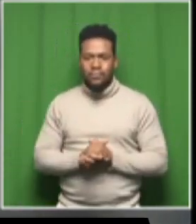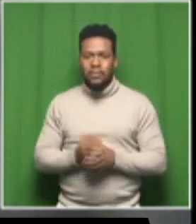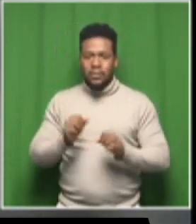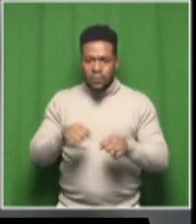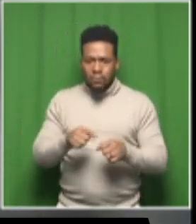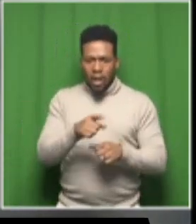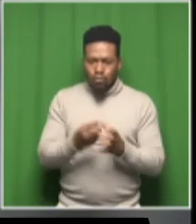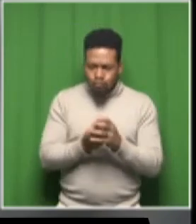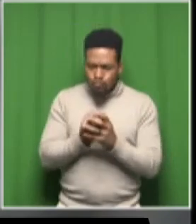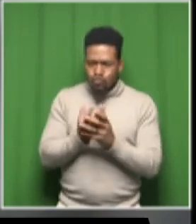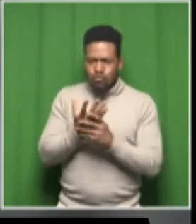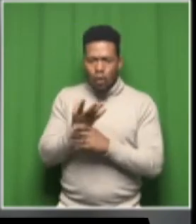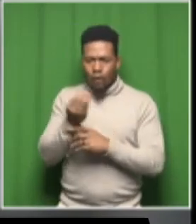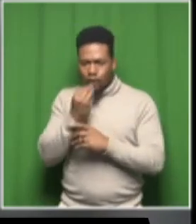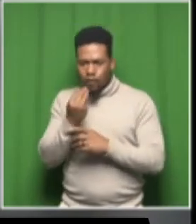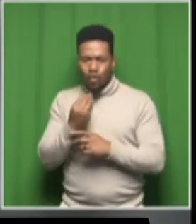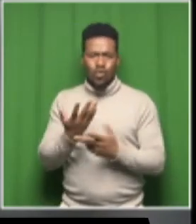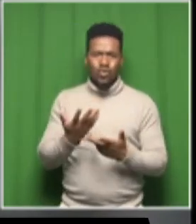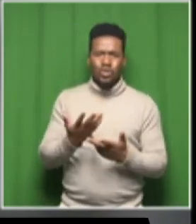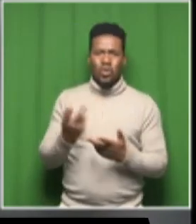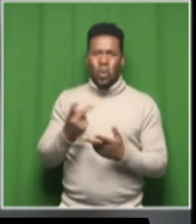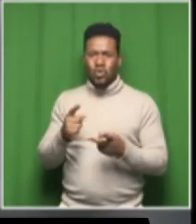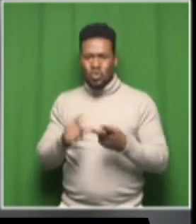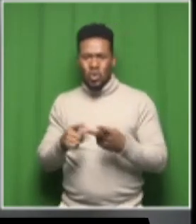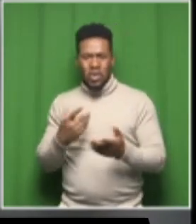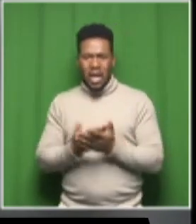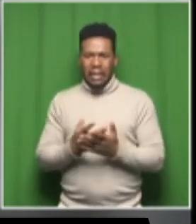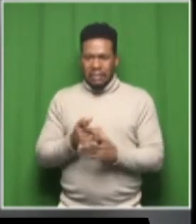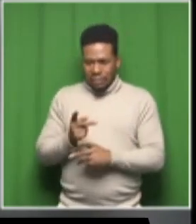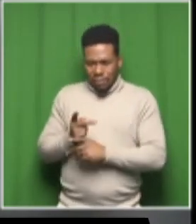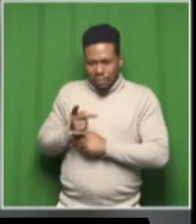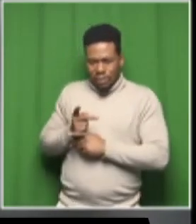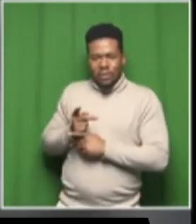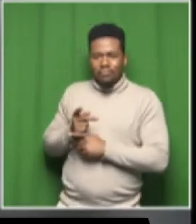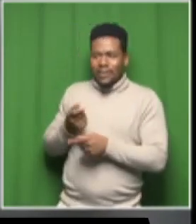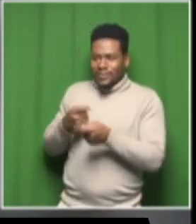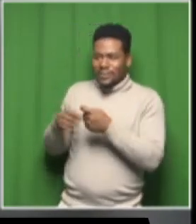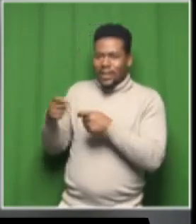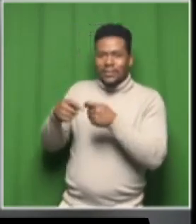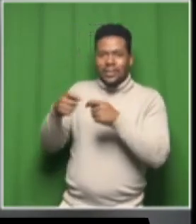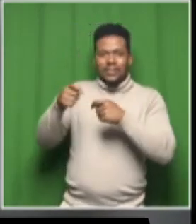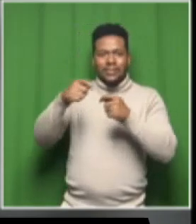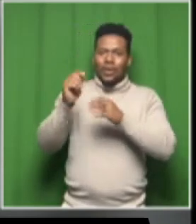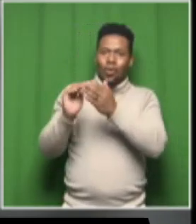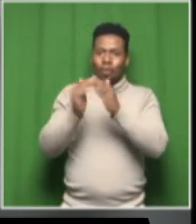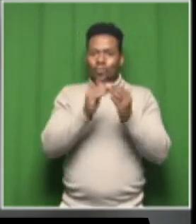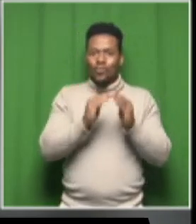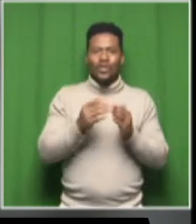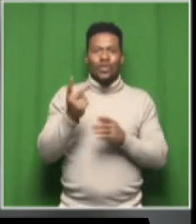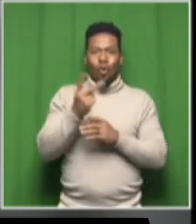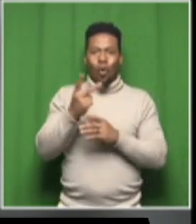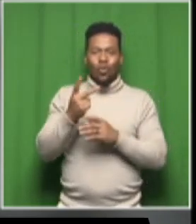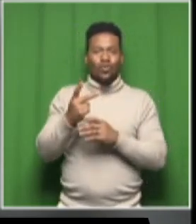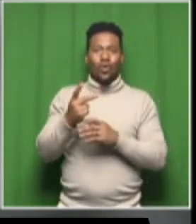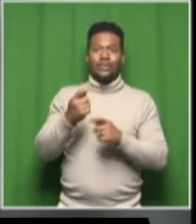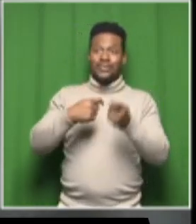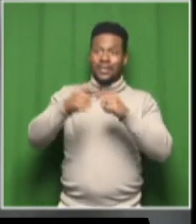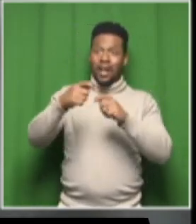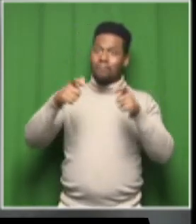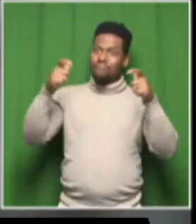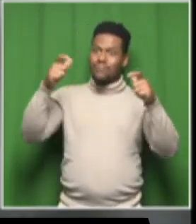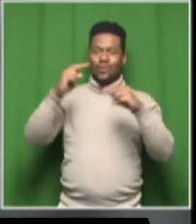like preserves and that kind of thing and sell it not only in communities, but to organizations like FoodForward SA that will support